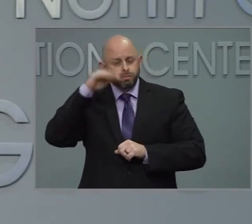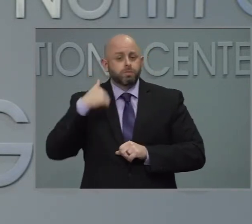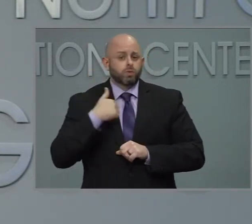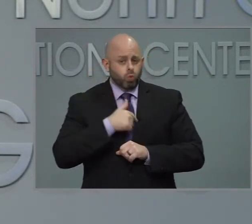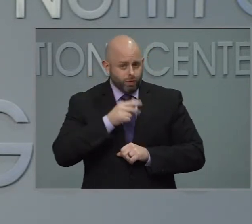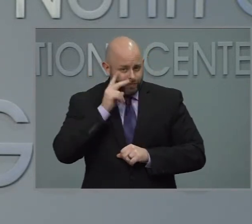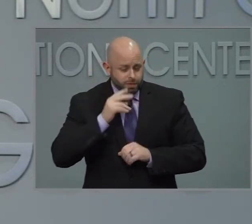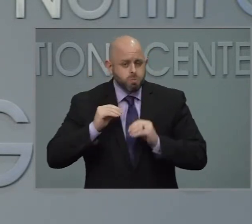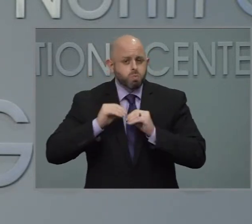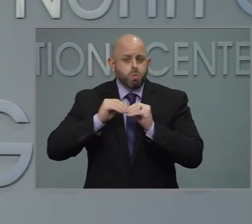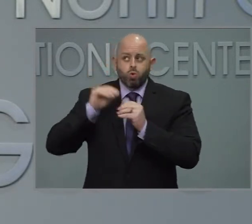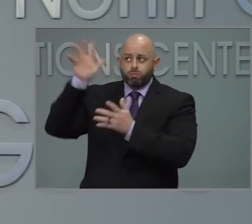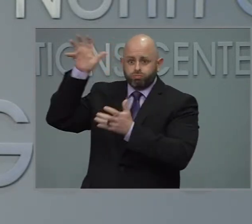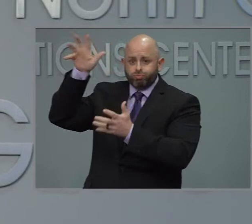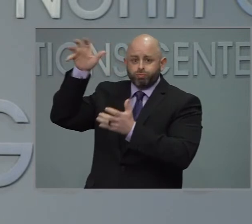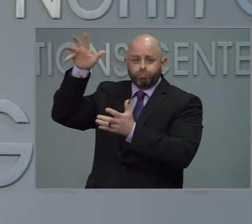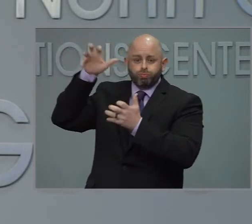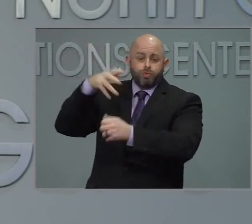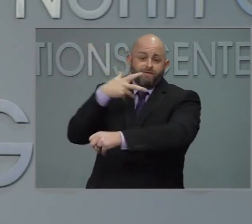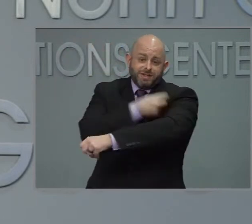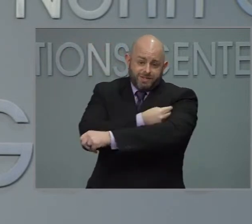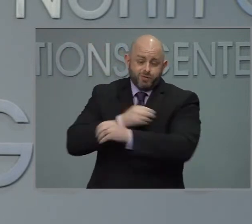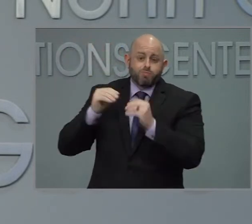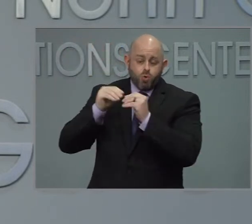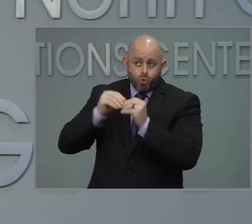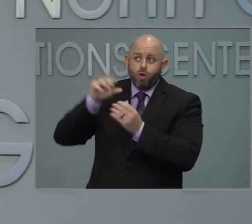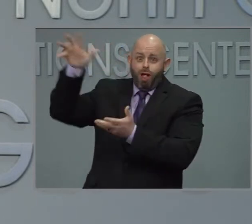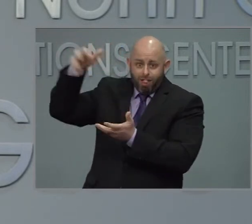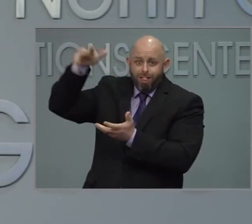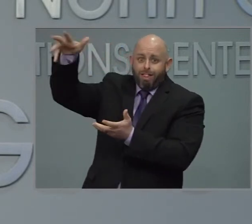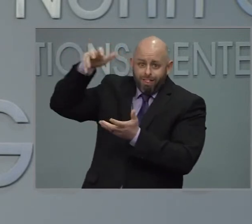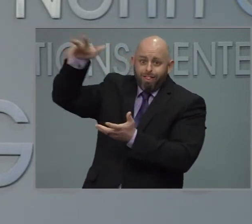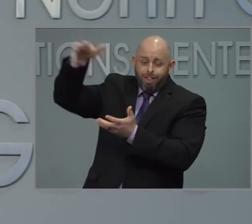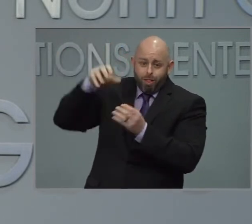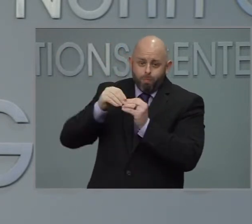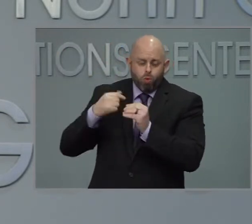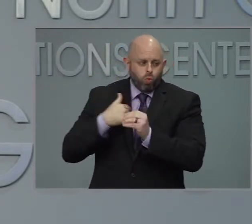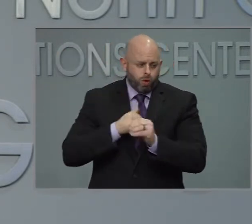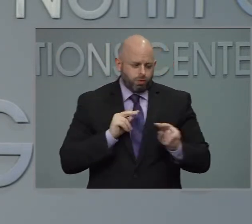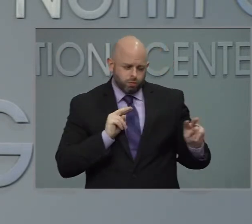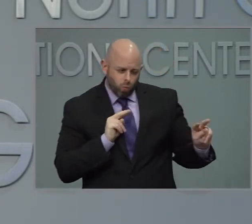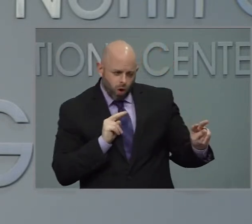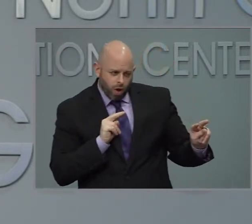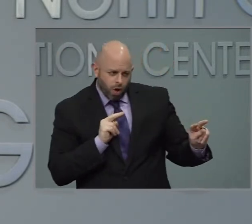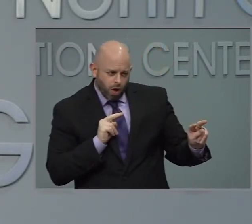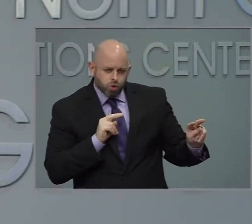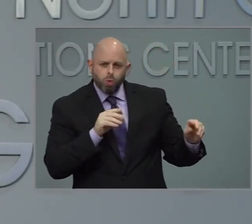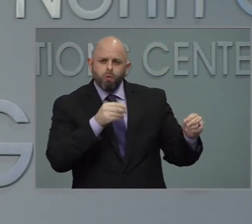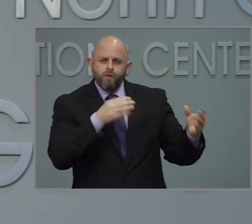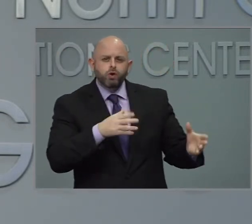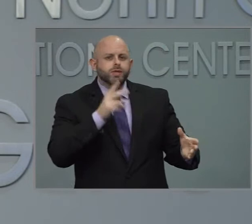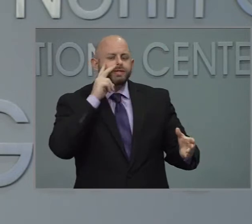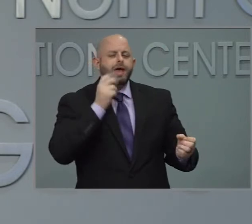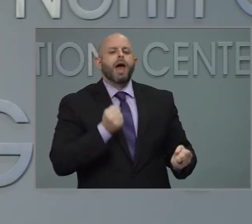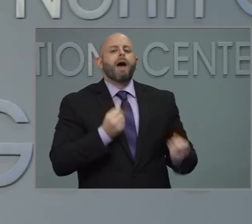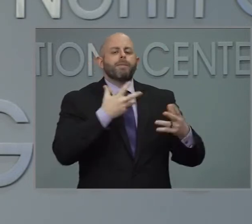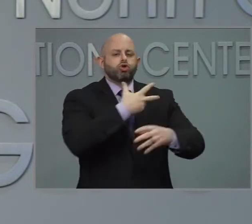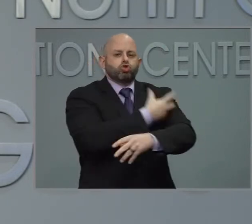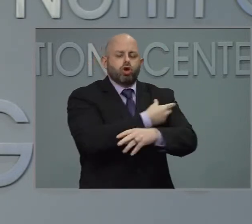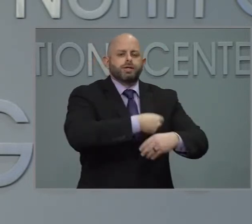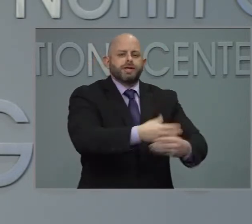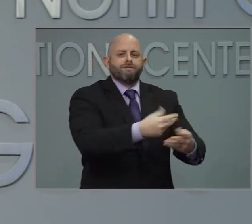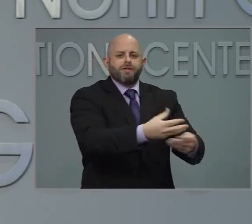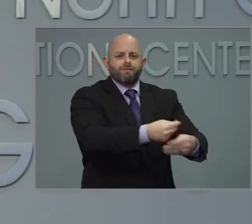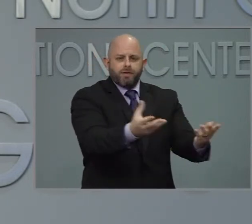get, and I know that we constantly monitor what our providers are seeing out there. We want to be able to